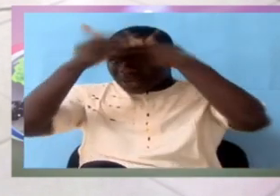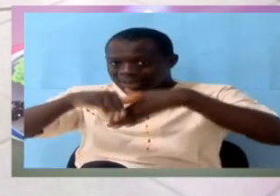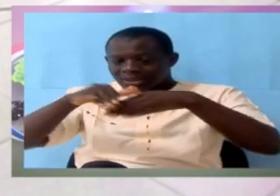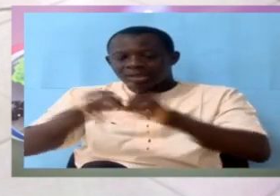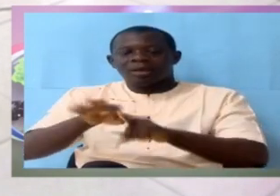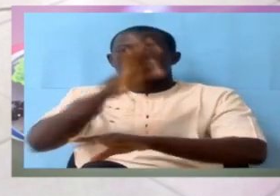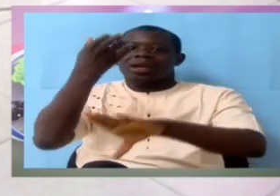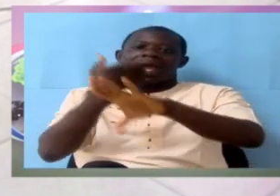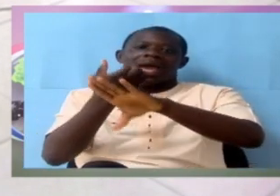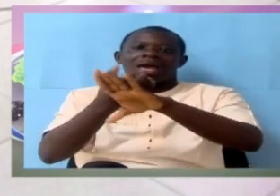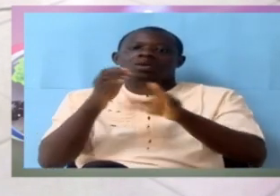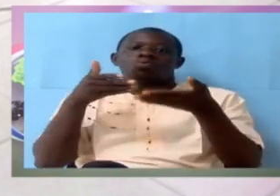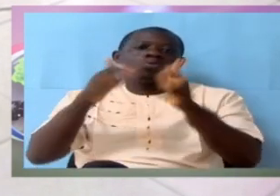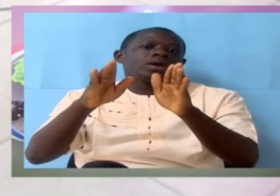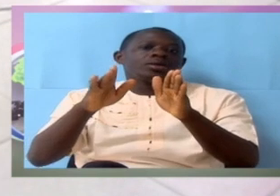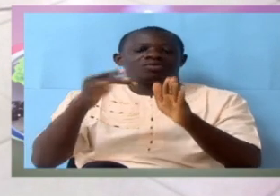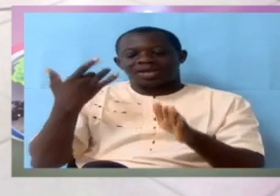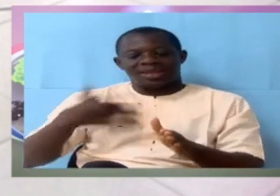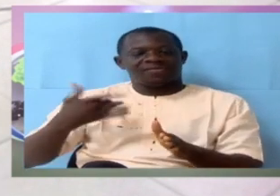hard way to live.